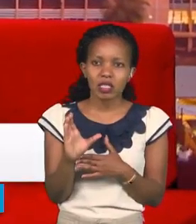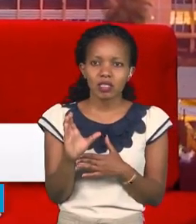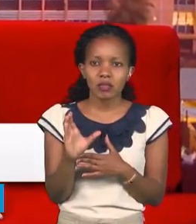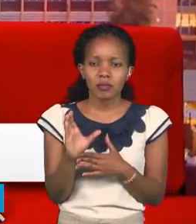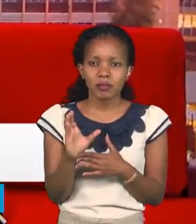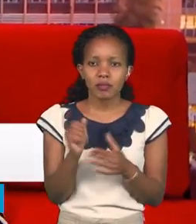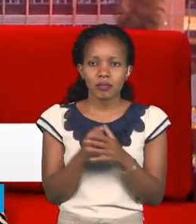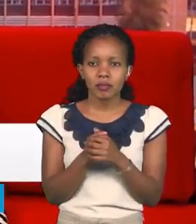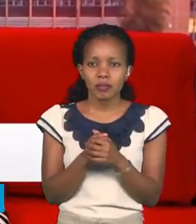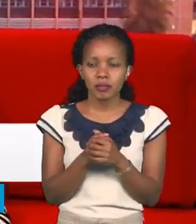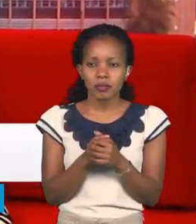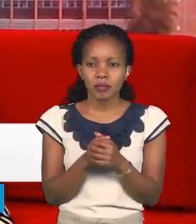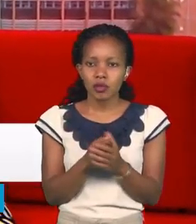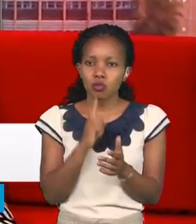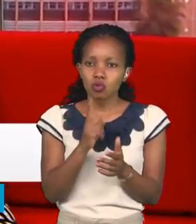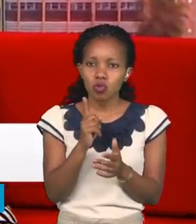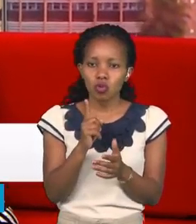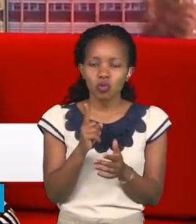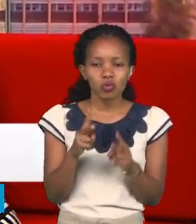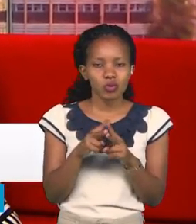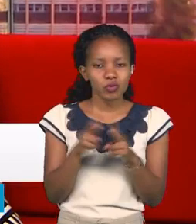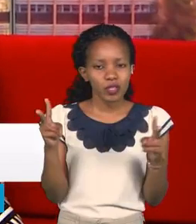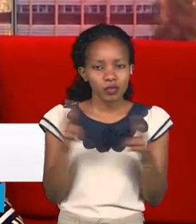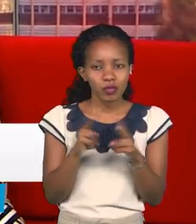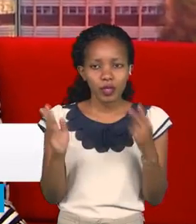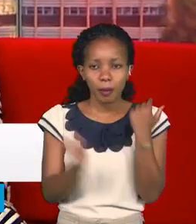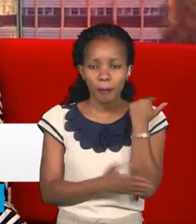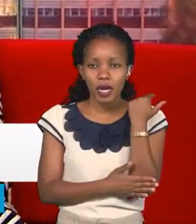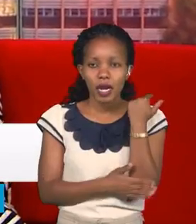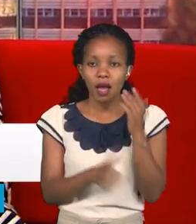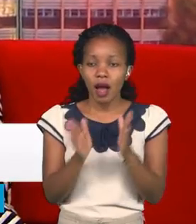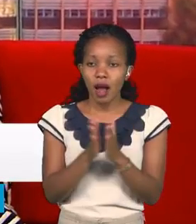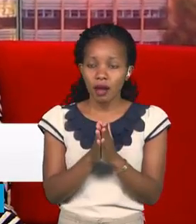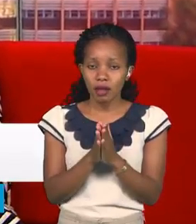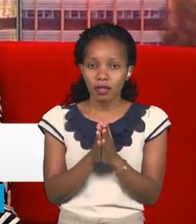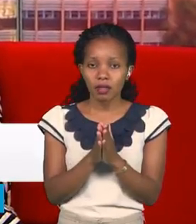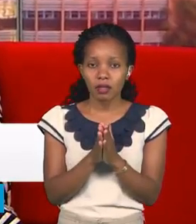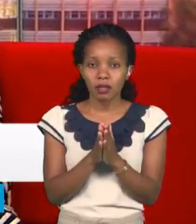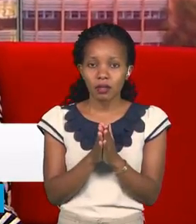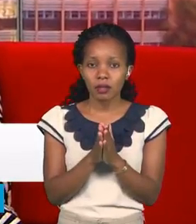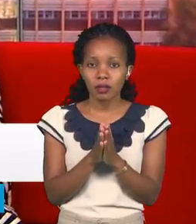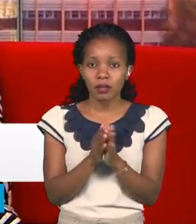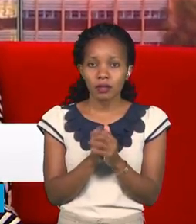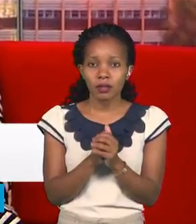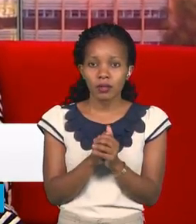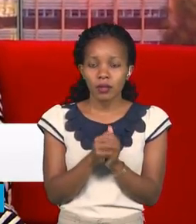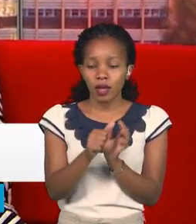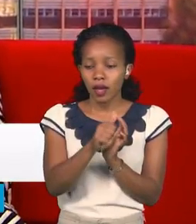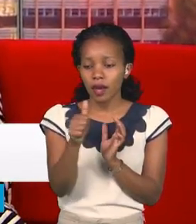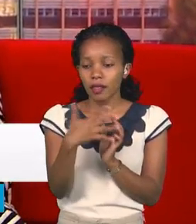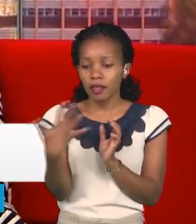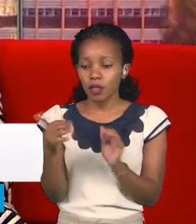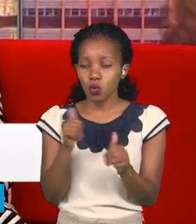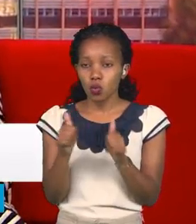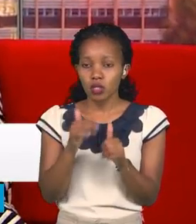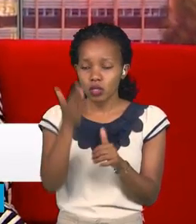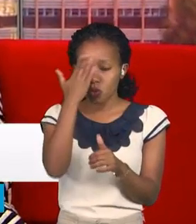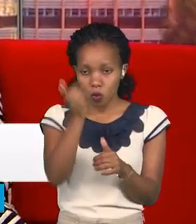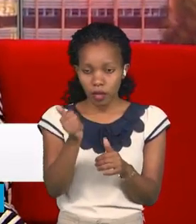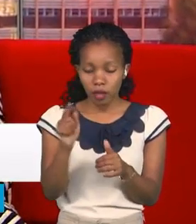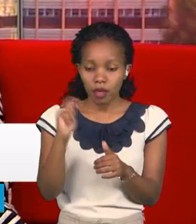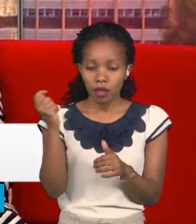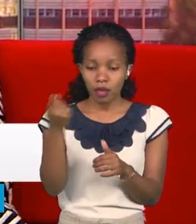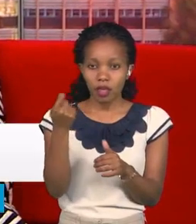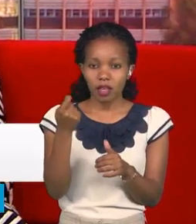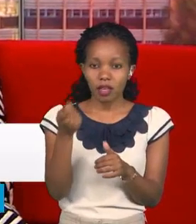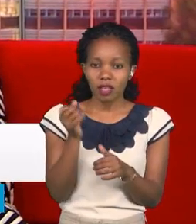out of proportion, right? Mm-hmm. So that's very unfortunate on the, in the one, for, in, one part. Mm-hmm. The other thing is that, as you said, why Kenya?